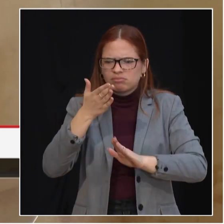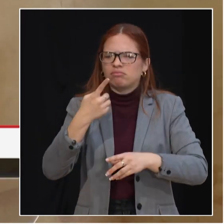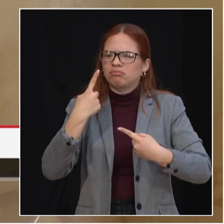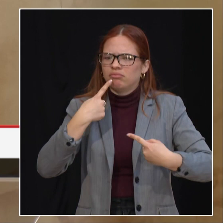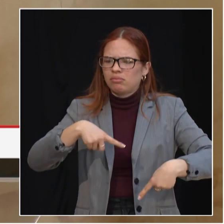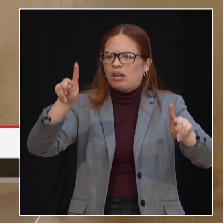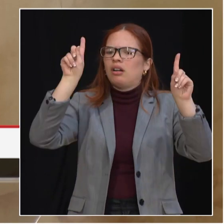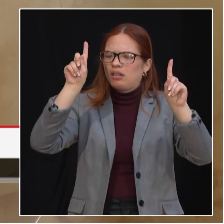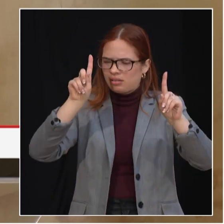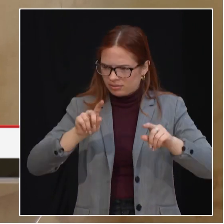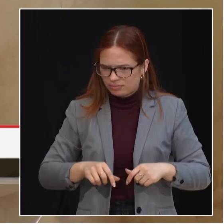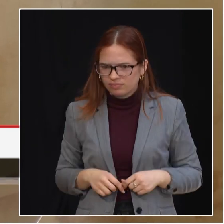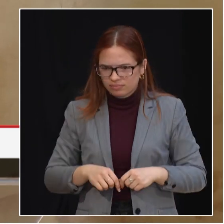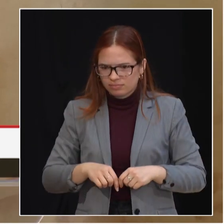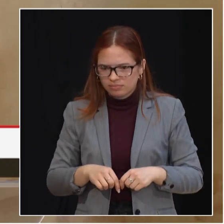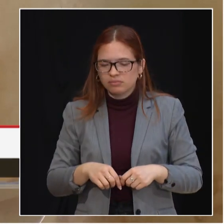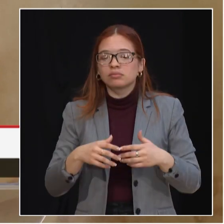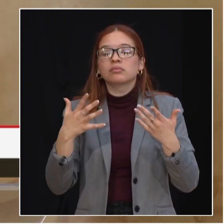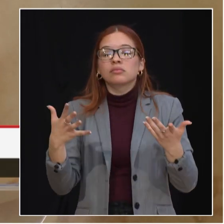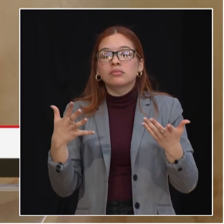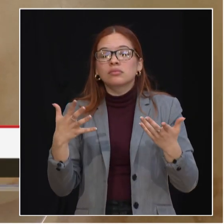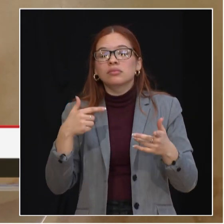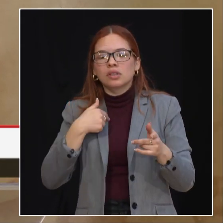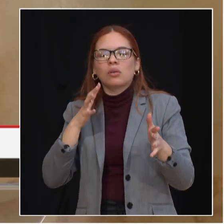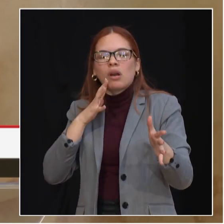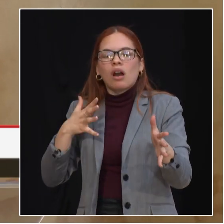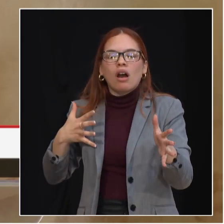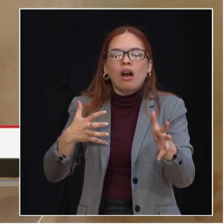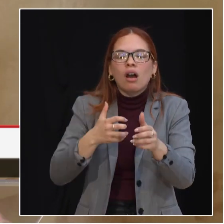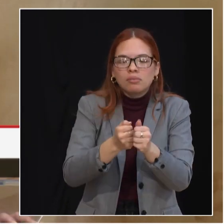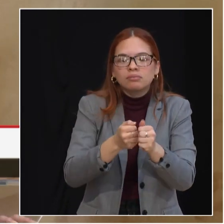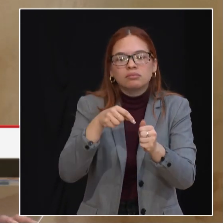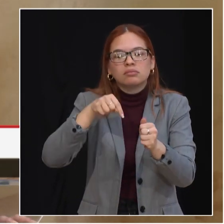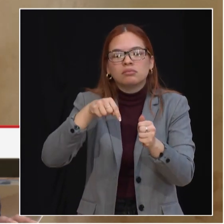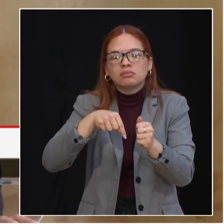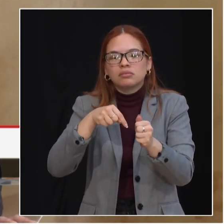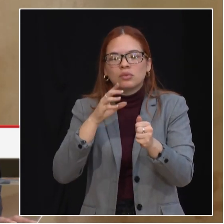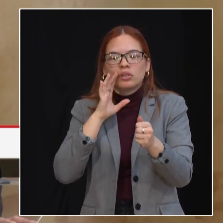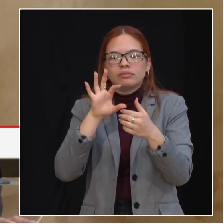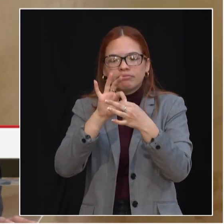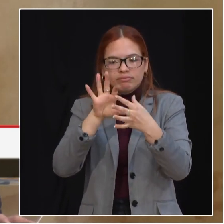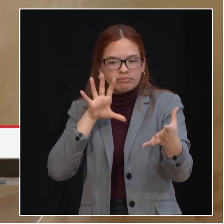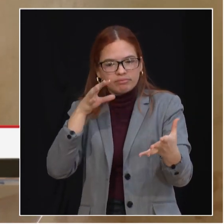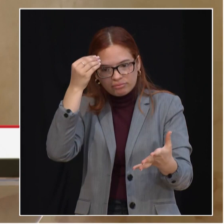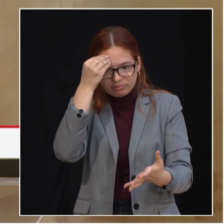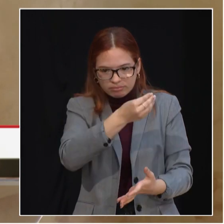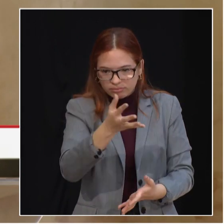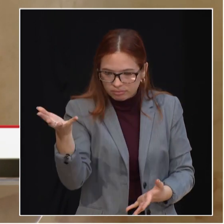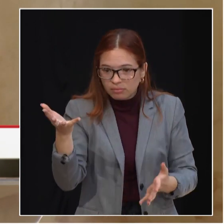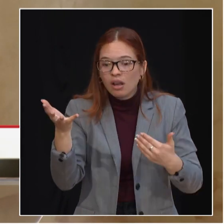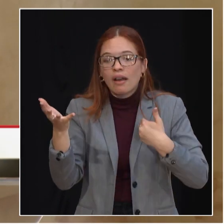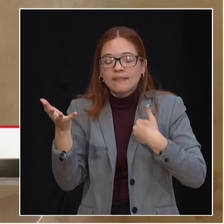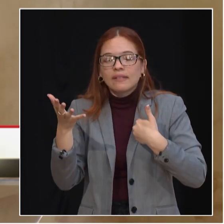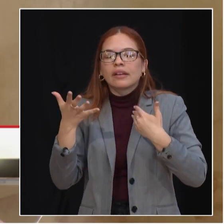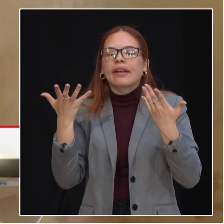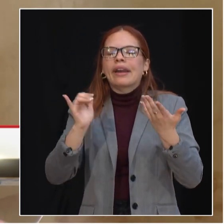new RFPs, we wanted to provide an update on some of the RFPs that we've discussed in prior years. First up, we have